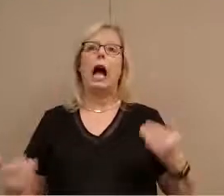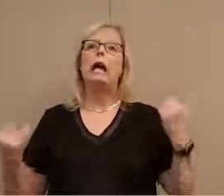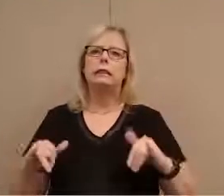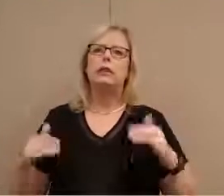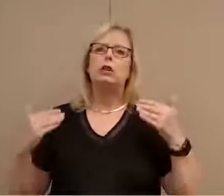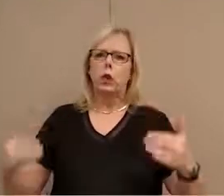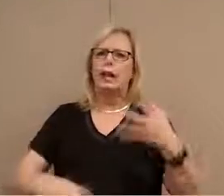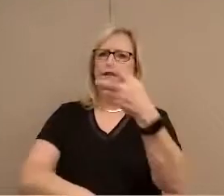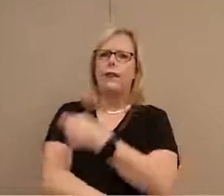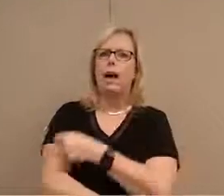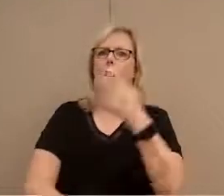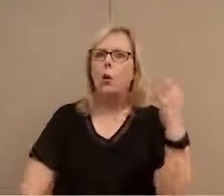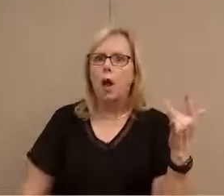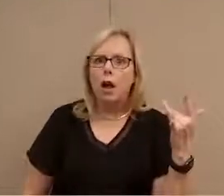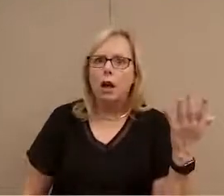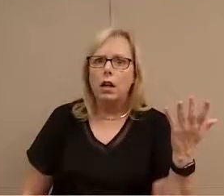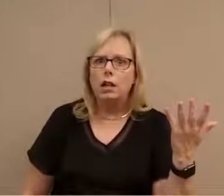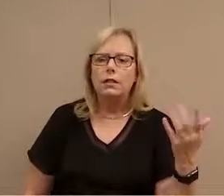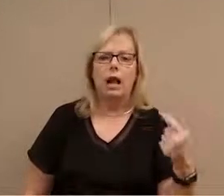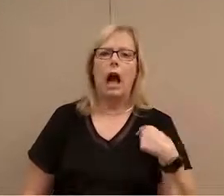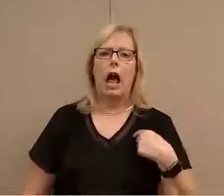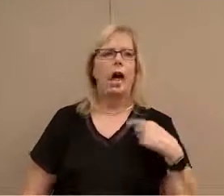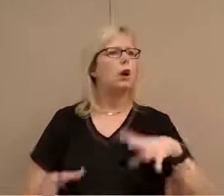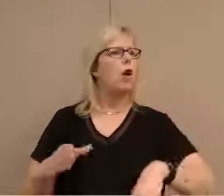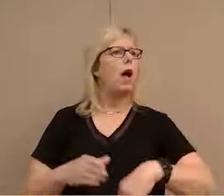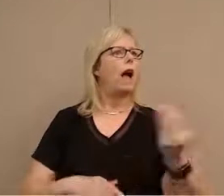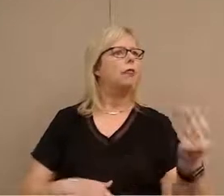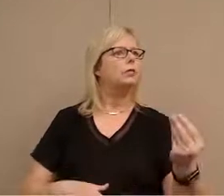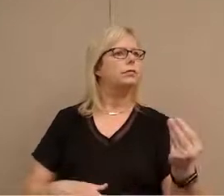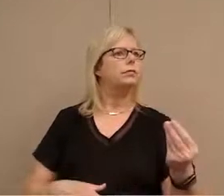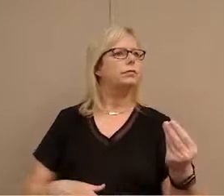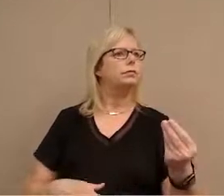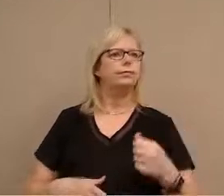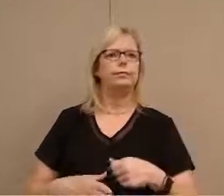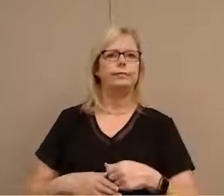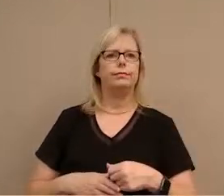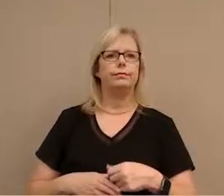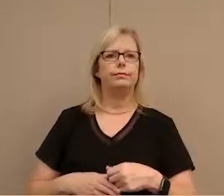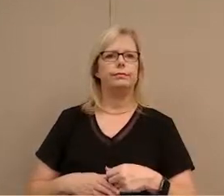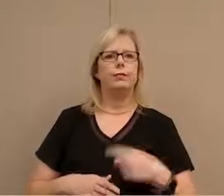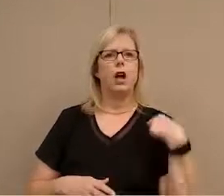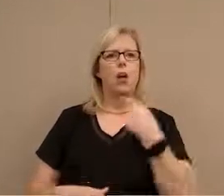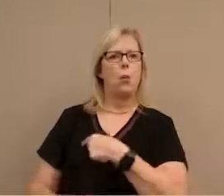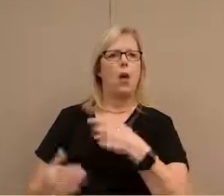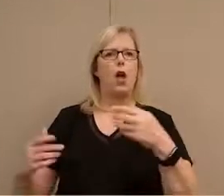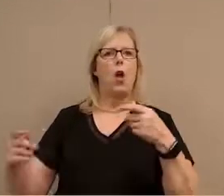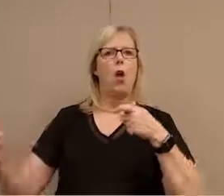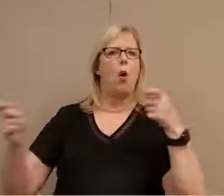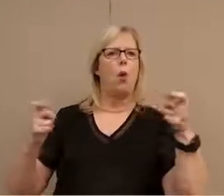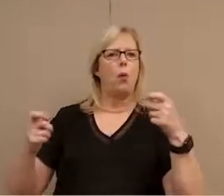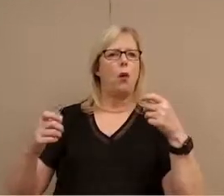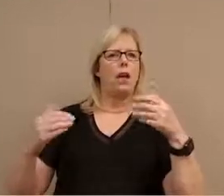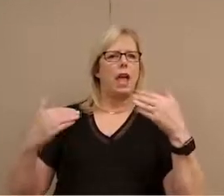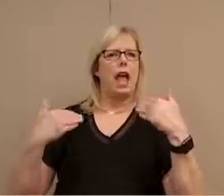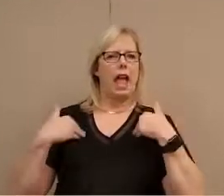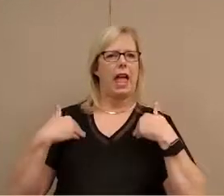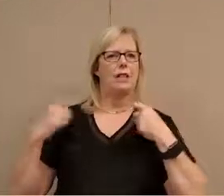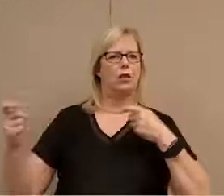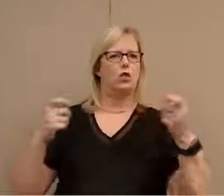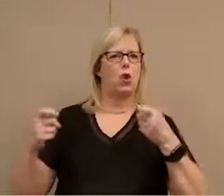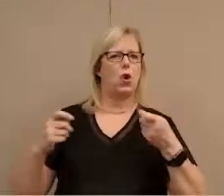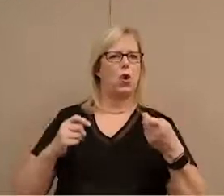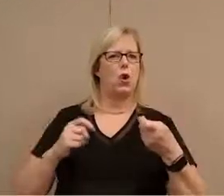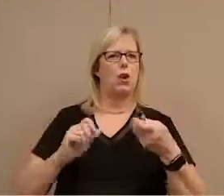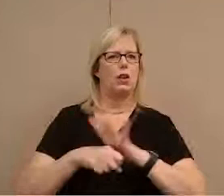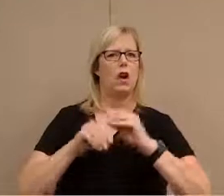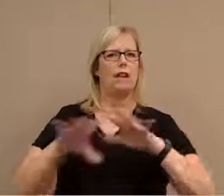would get vaccinated because, again, I'll repeat this, we hold the key to ending this pandemic. We get